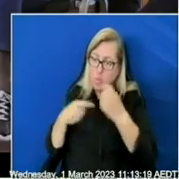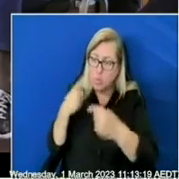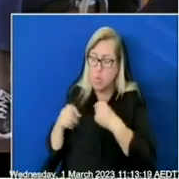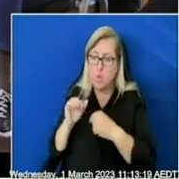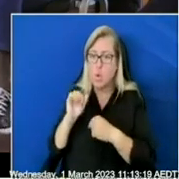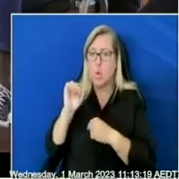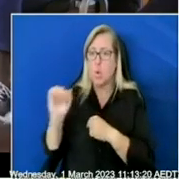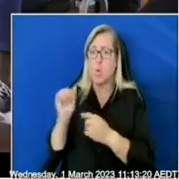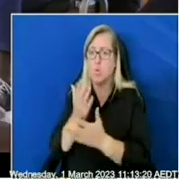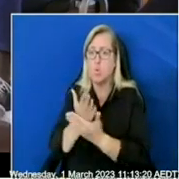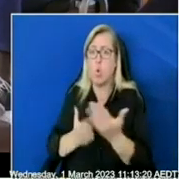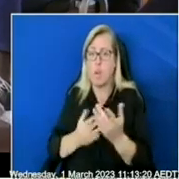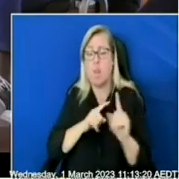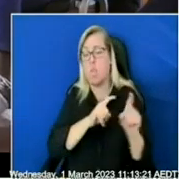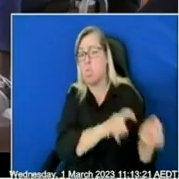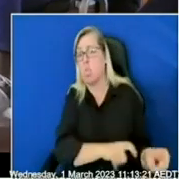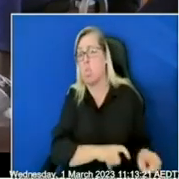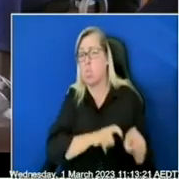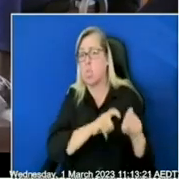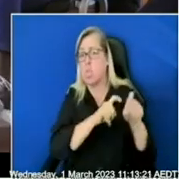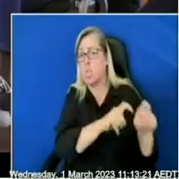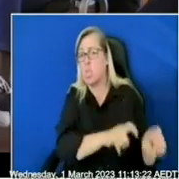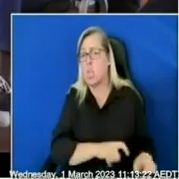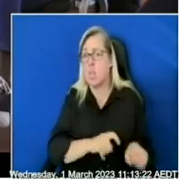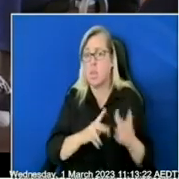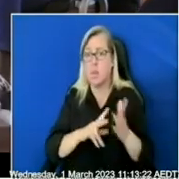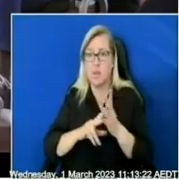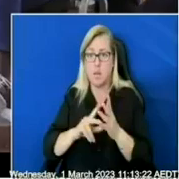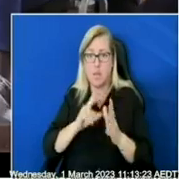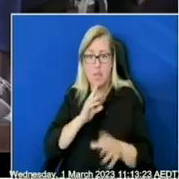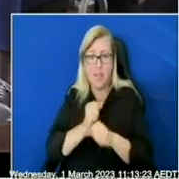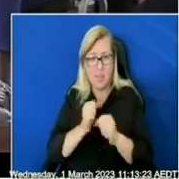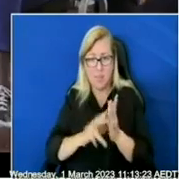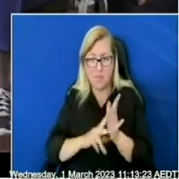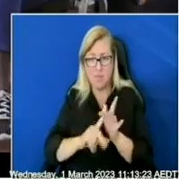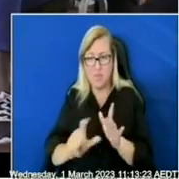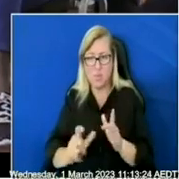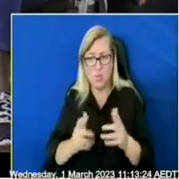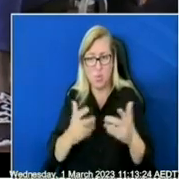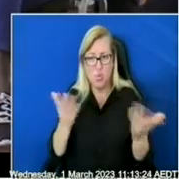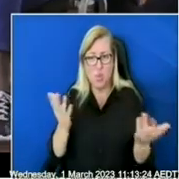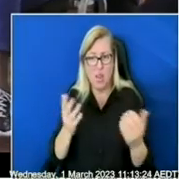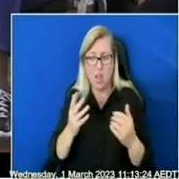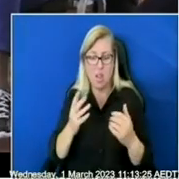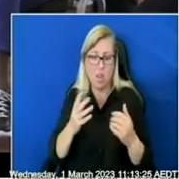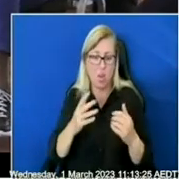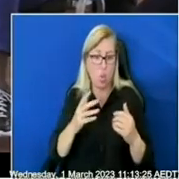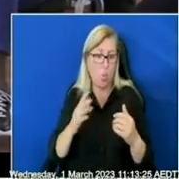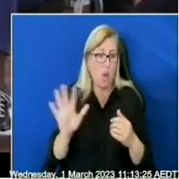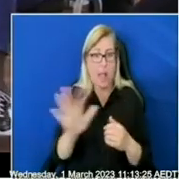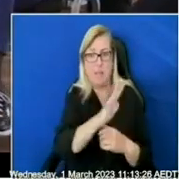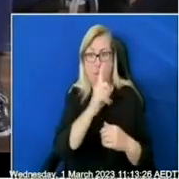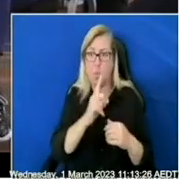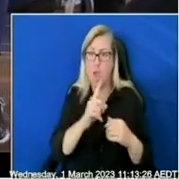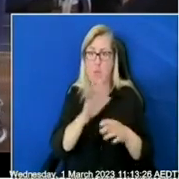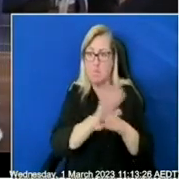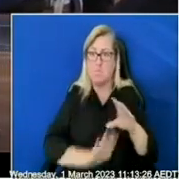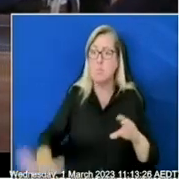of Victoria... Well, across the Commonwealth knew he's a national report.